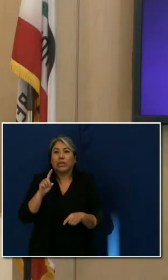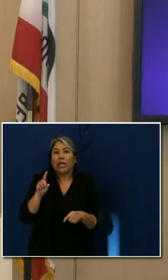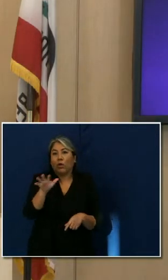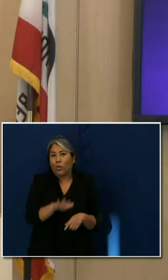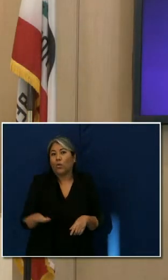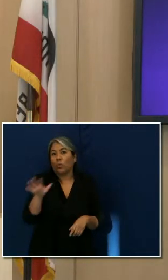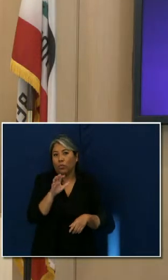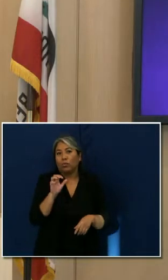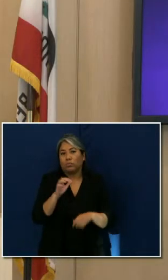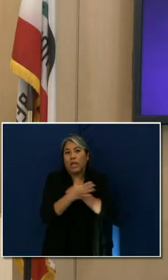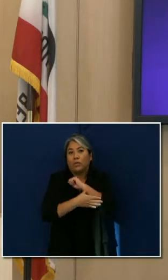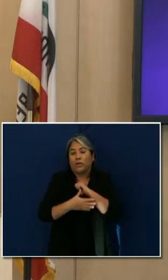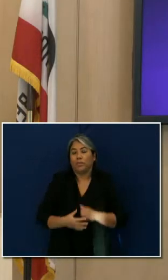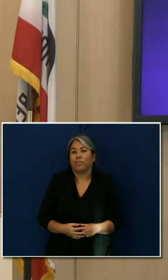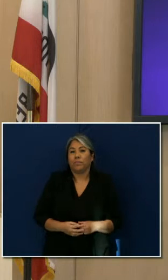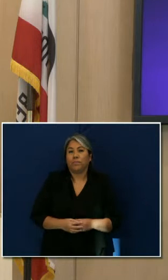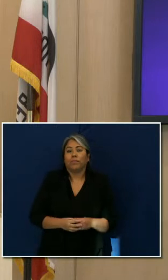County.